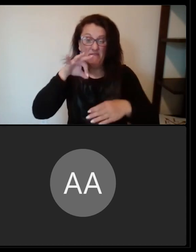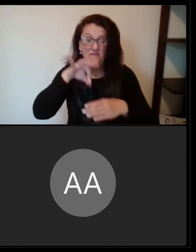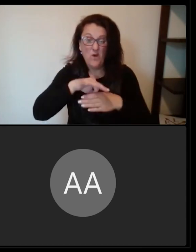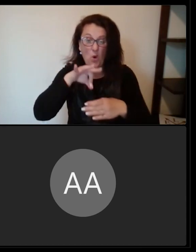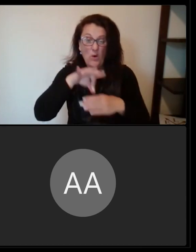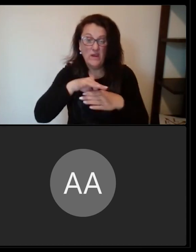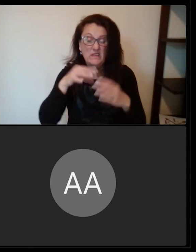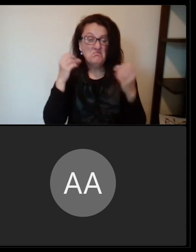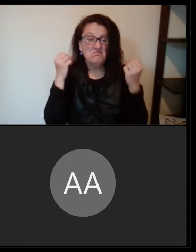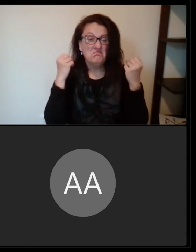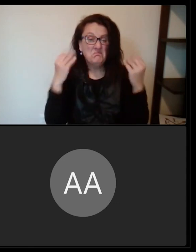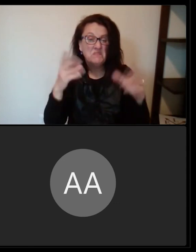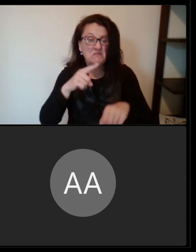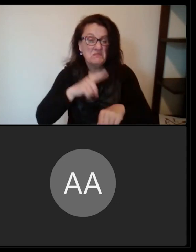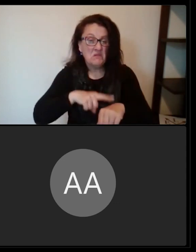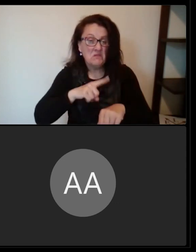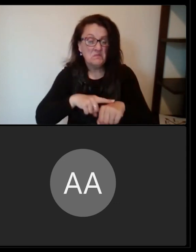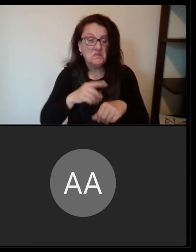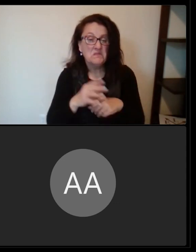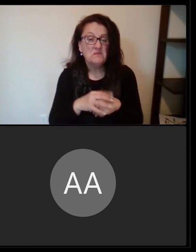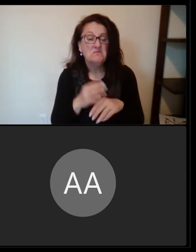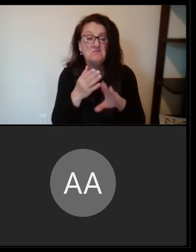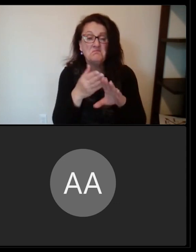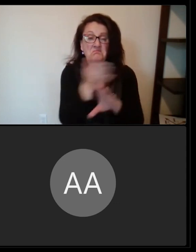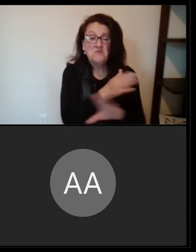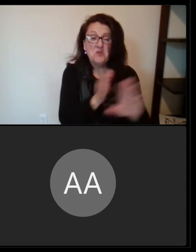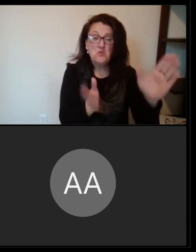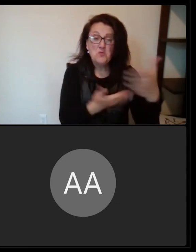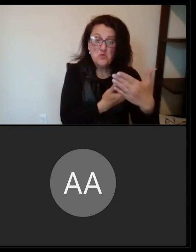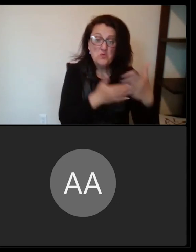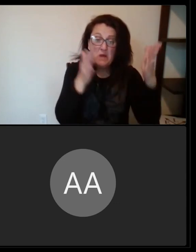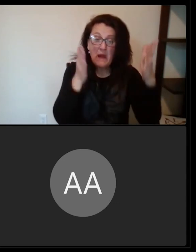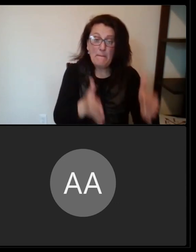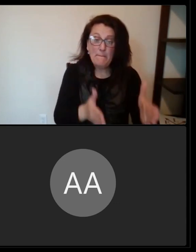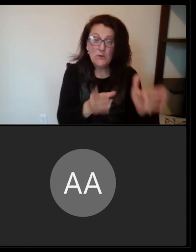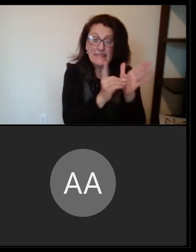to move the machines from the previous demo room where we were doing our in-person demo